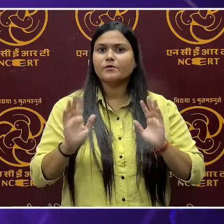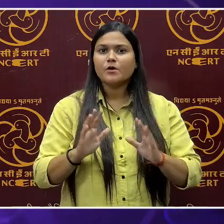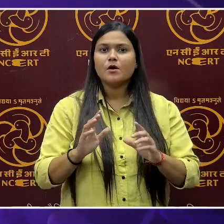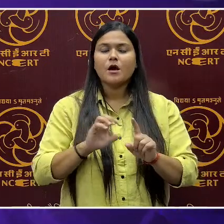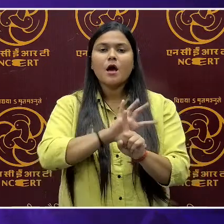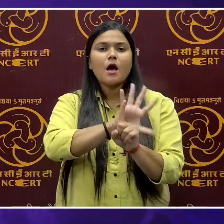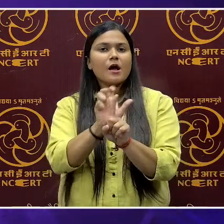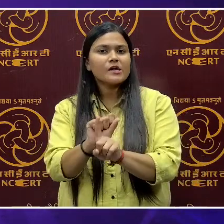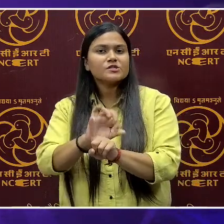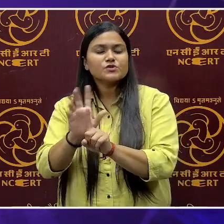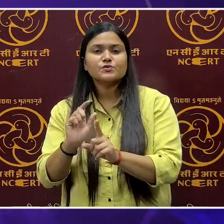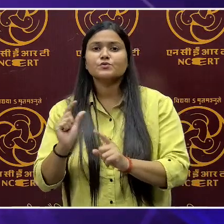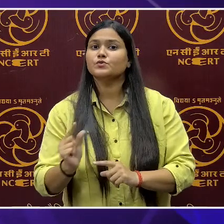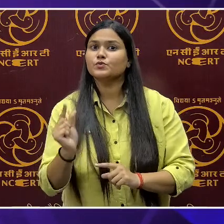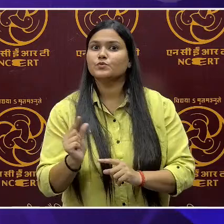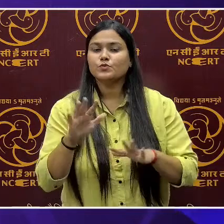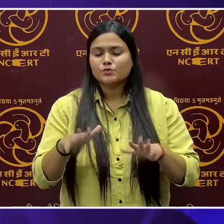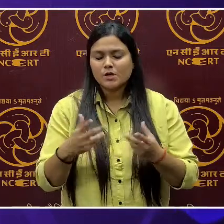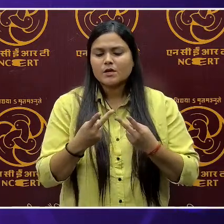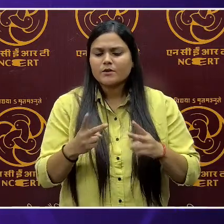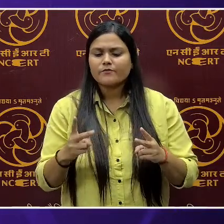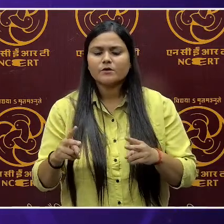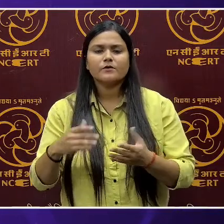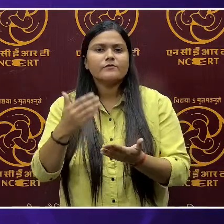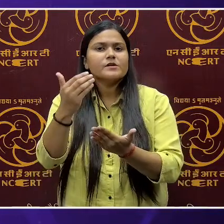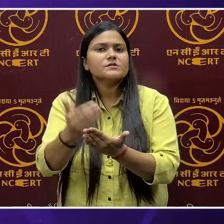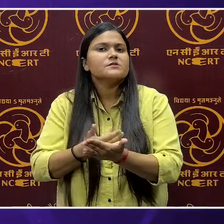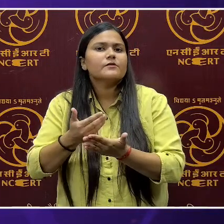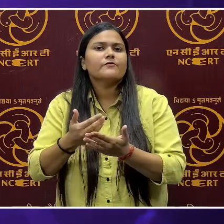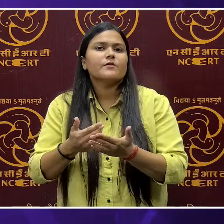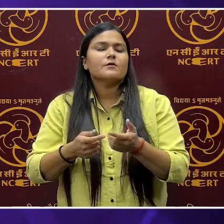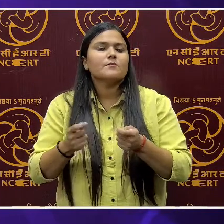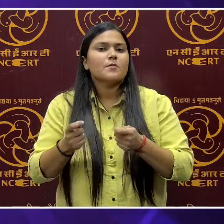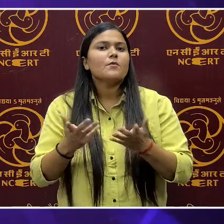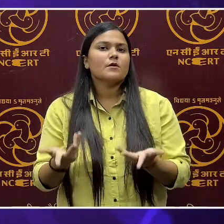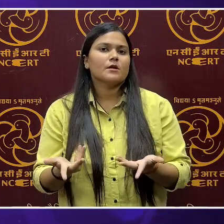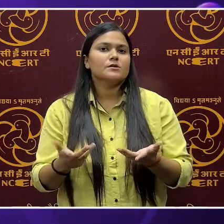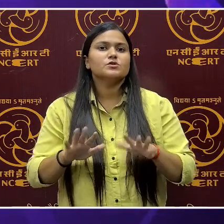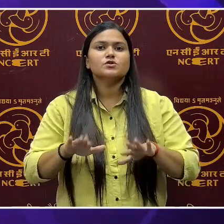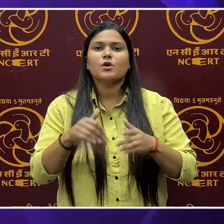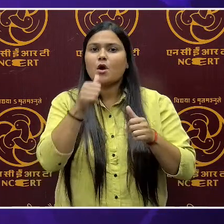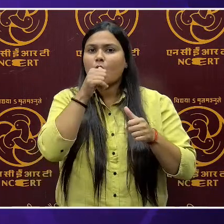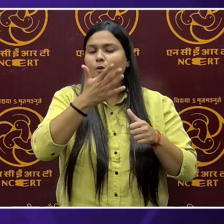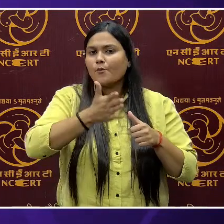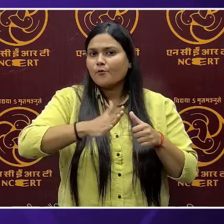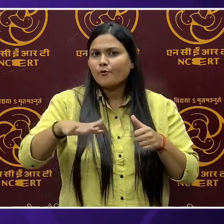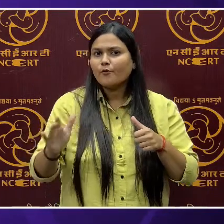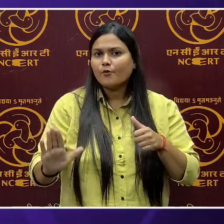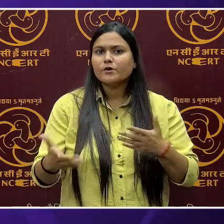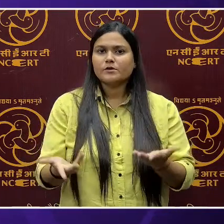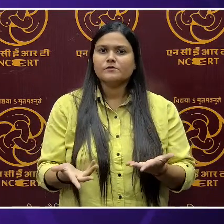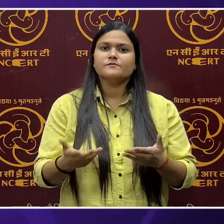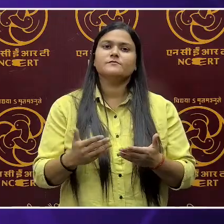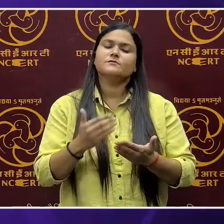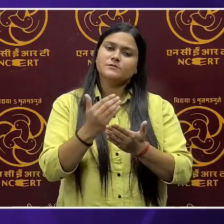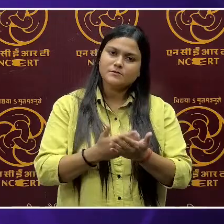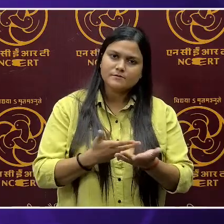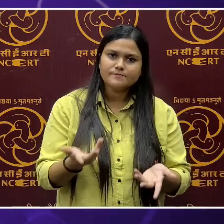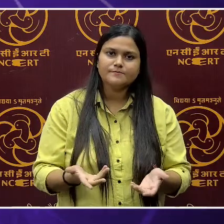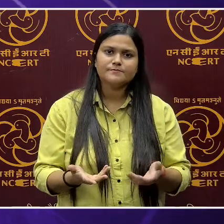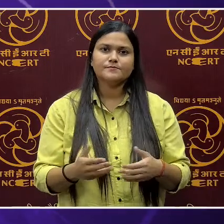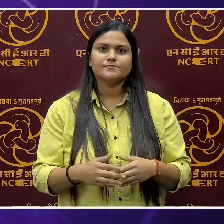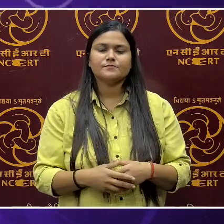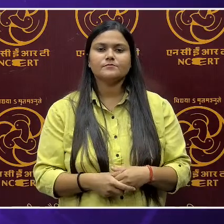For example, Oasis in Tamil Nadu, Panam Kenny wells